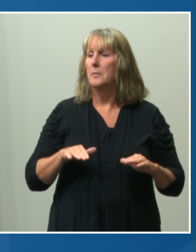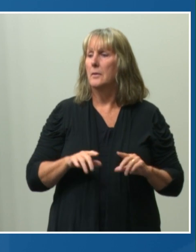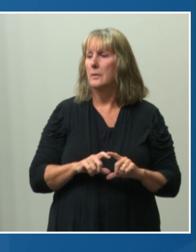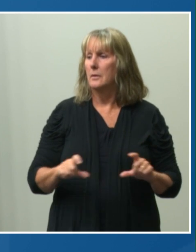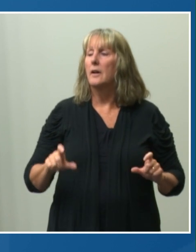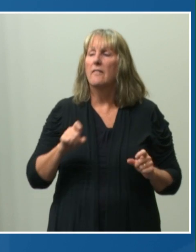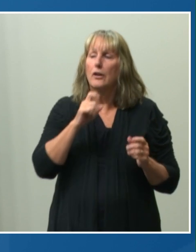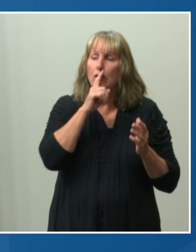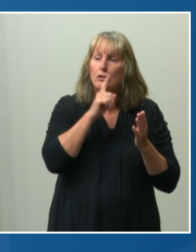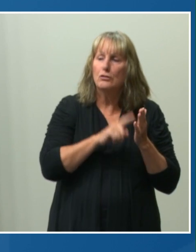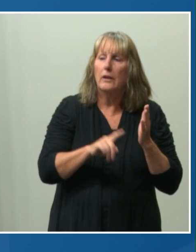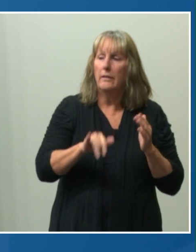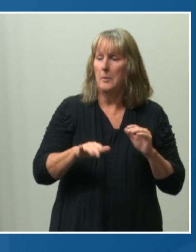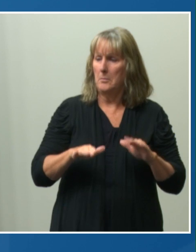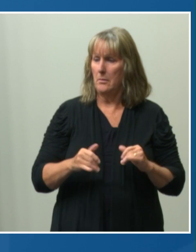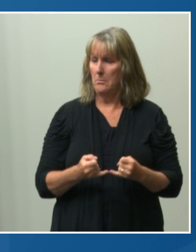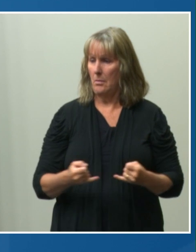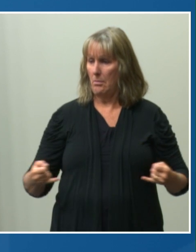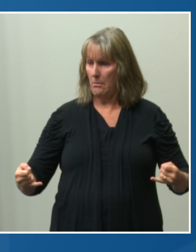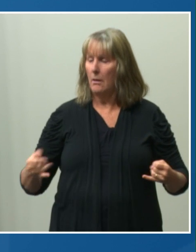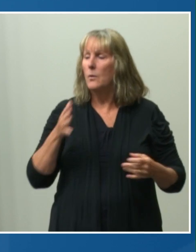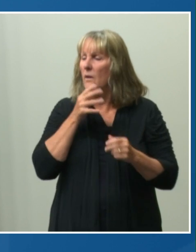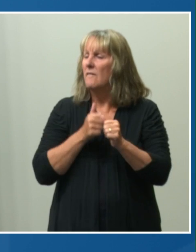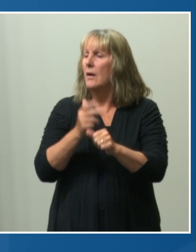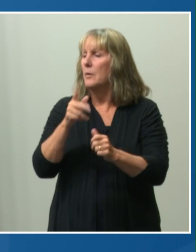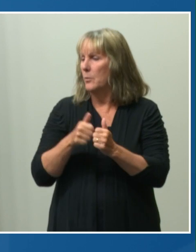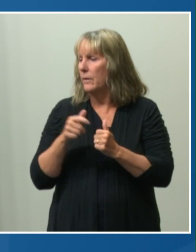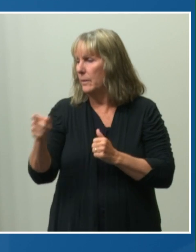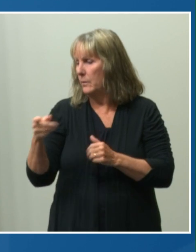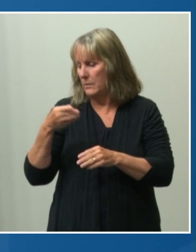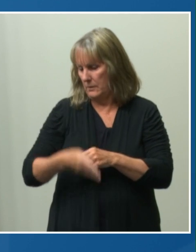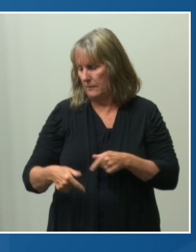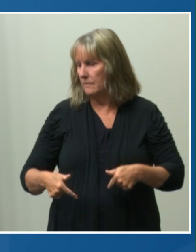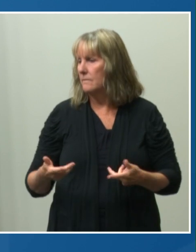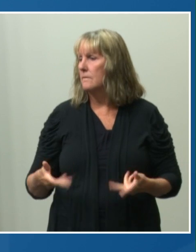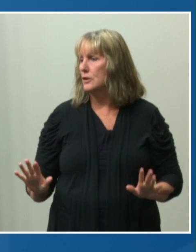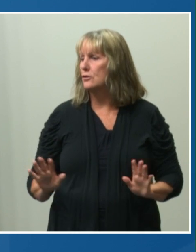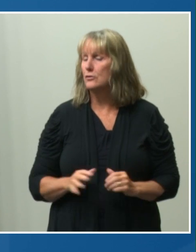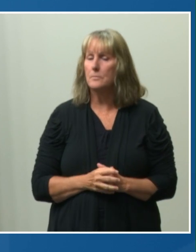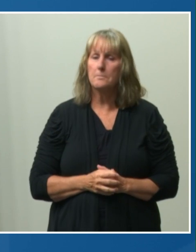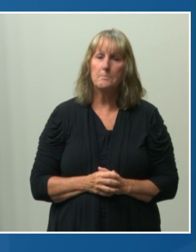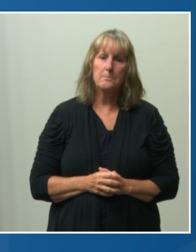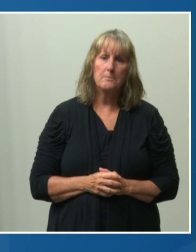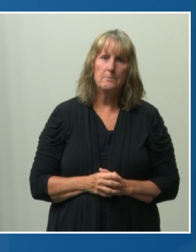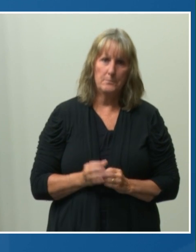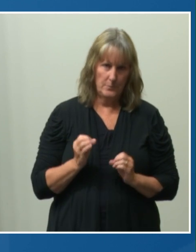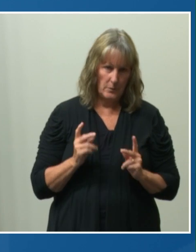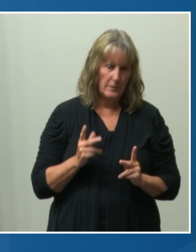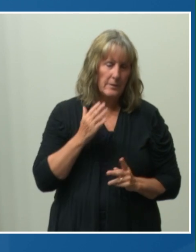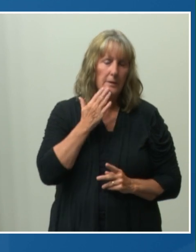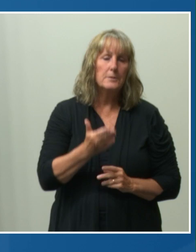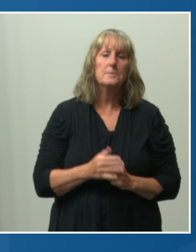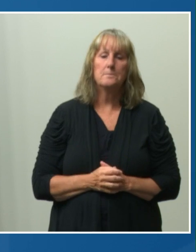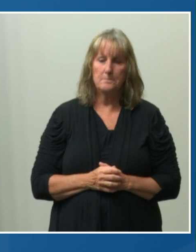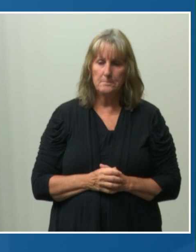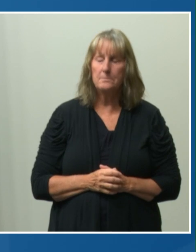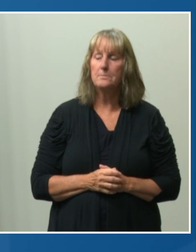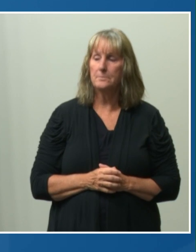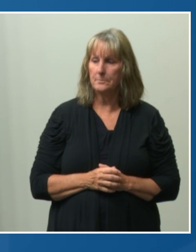that. On the bottom one, and we'll follow up with you after this, okay? Gotcha. Great. Thank you.